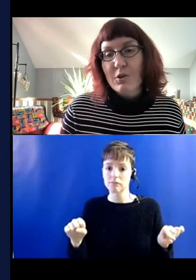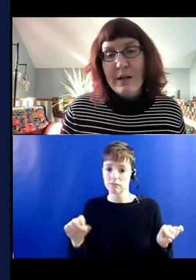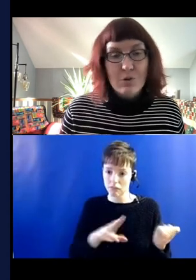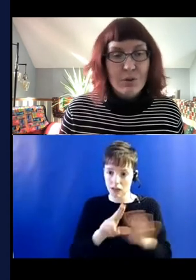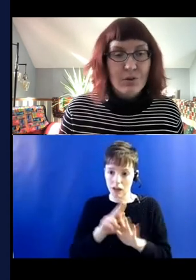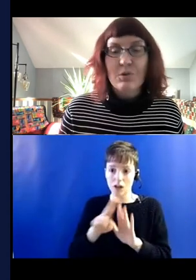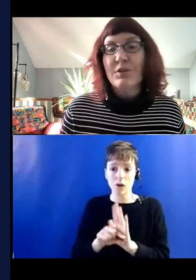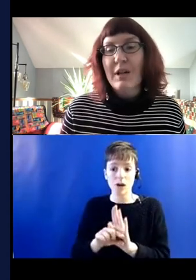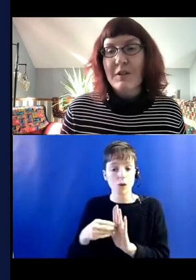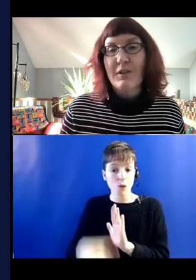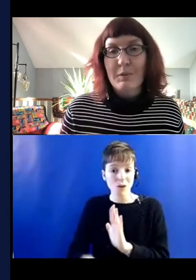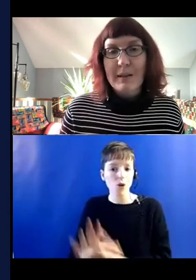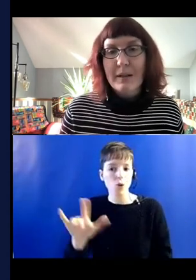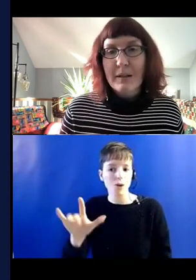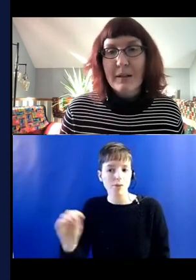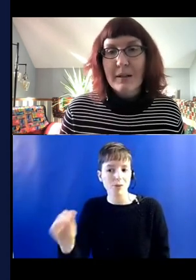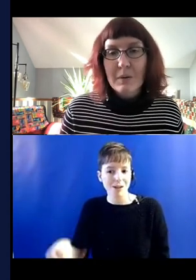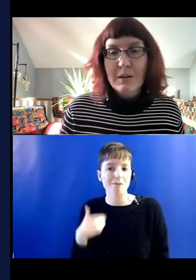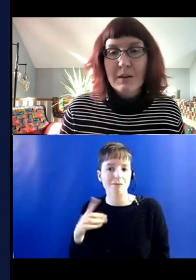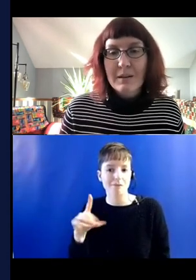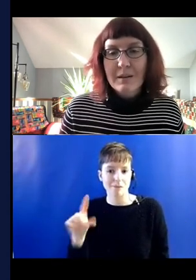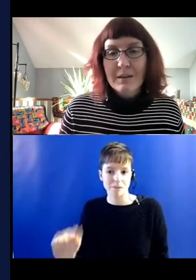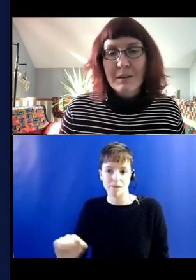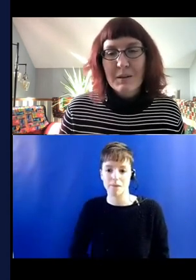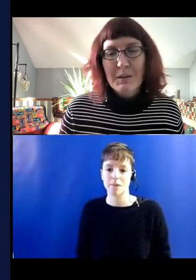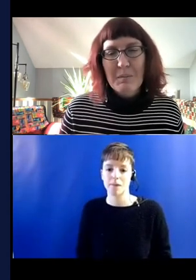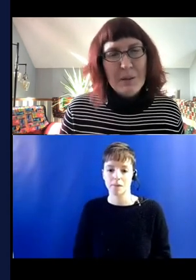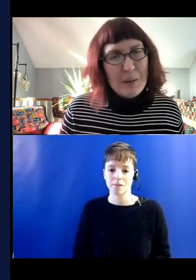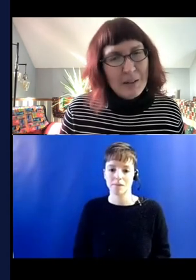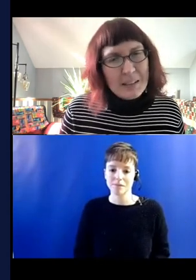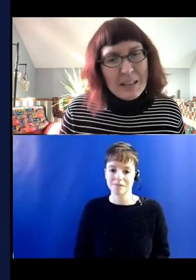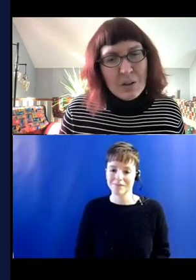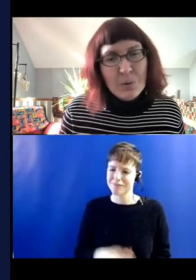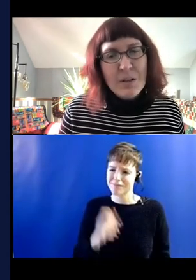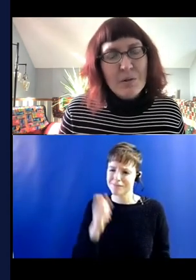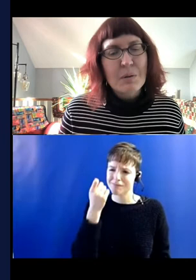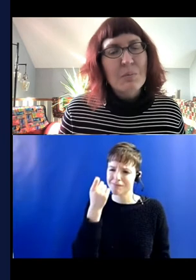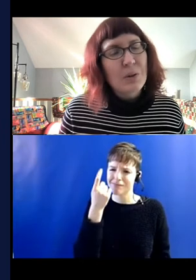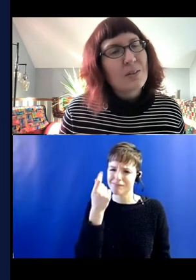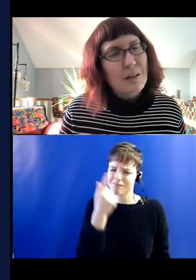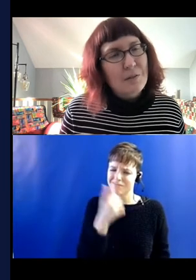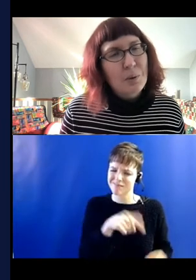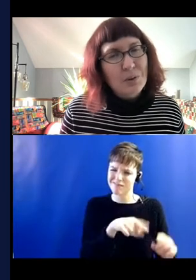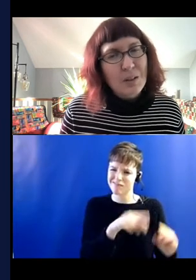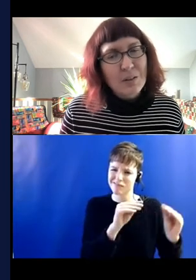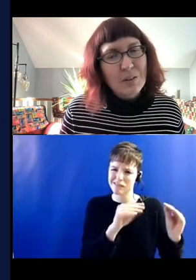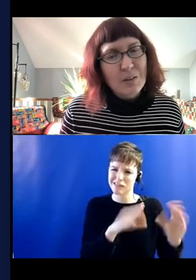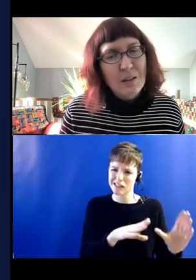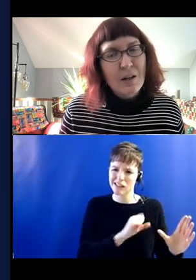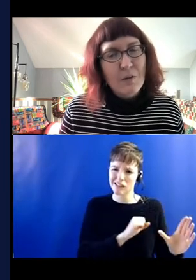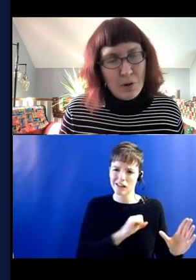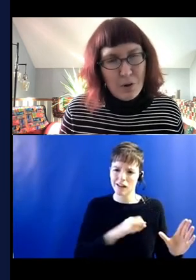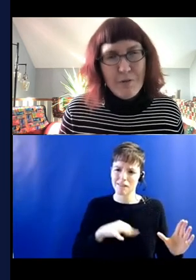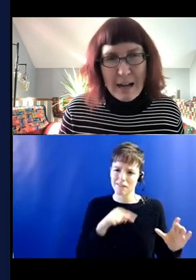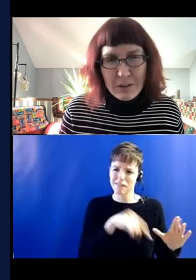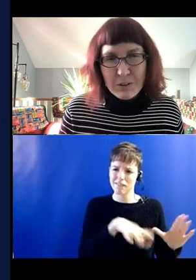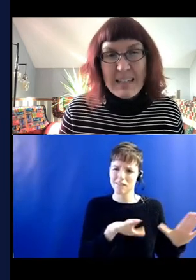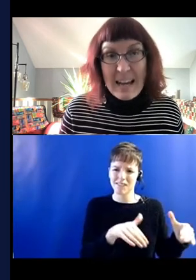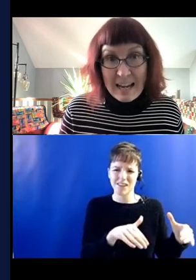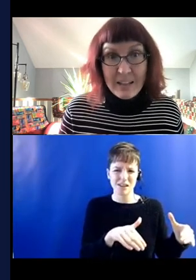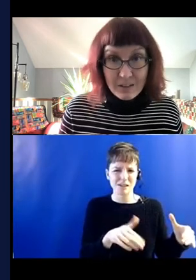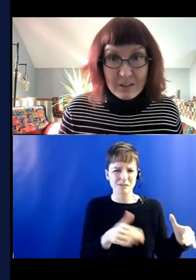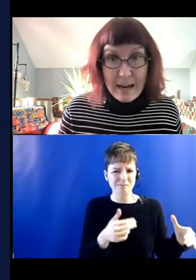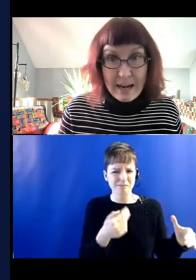all undergraduate students have a disability. But apparently only 3.7% of all